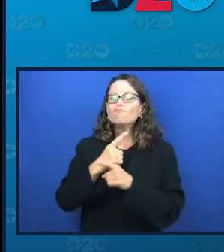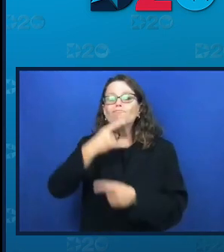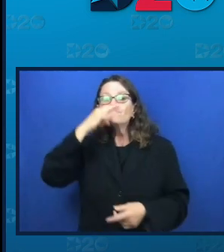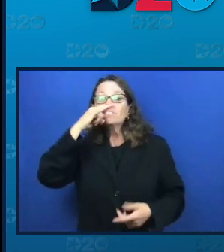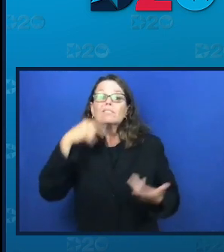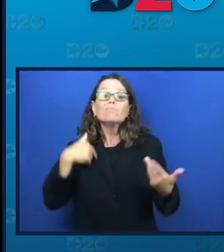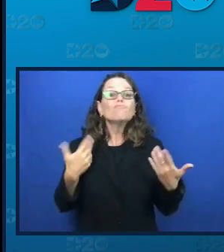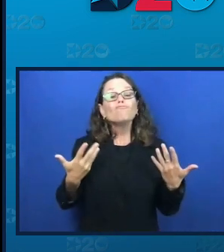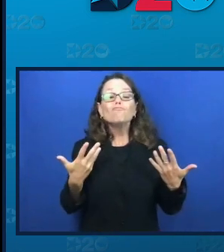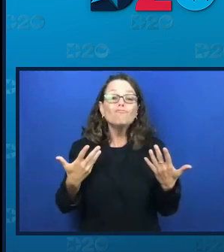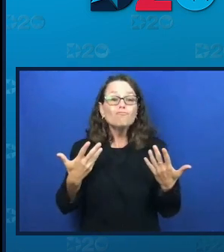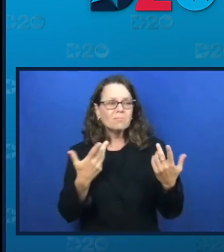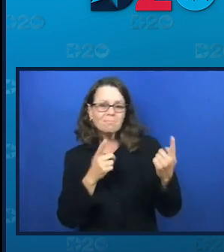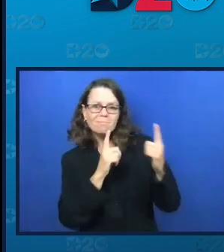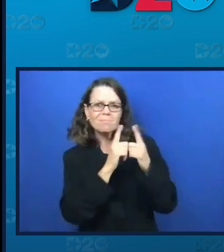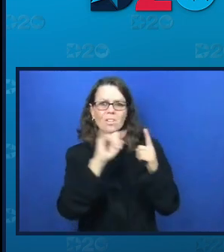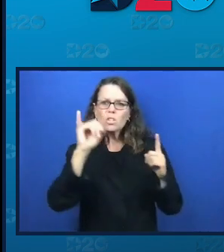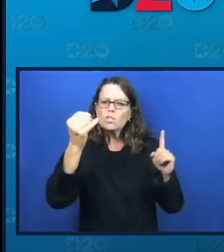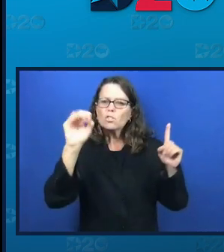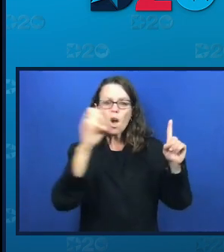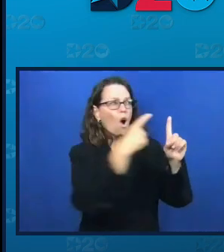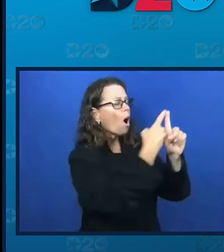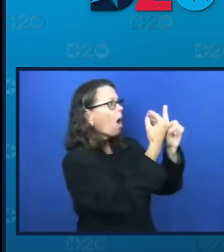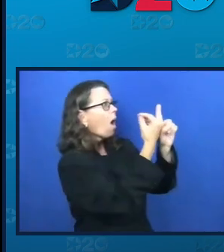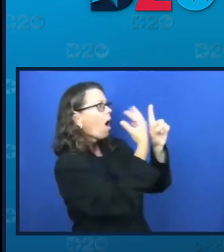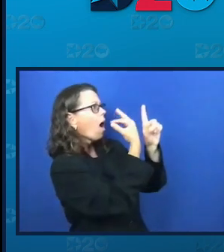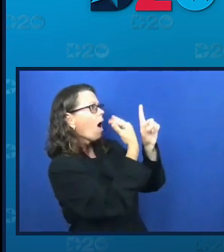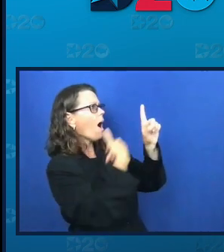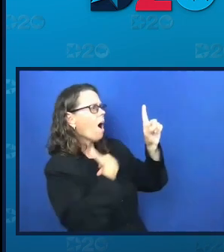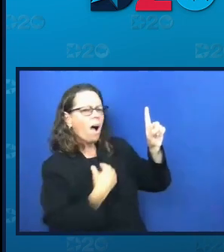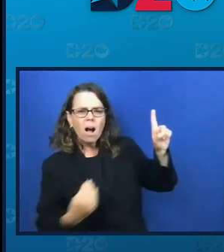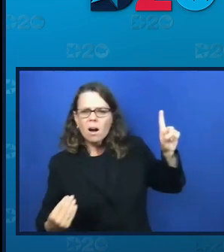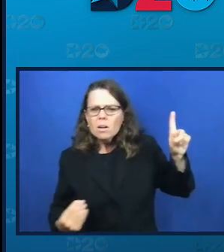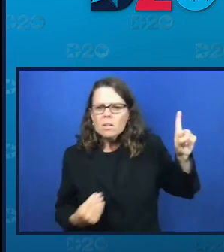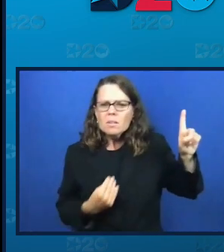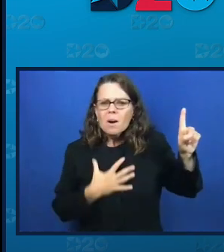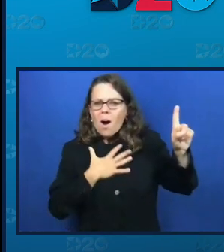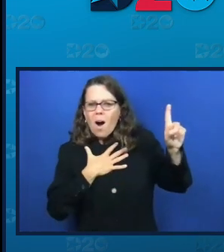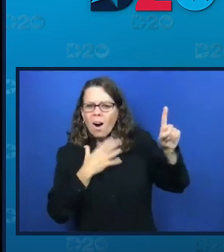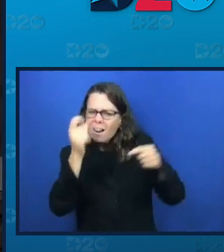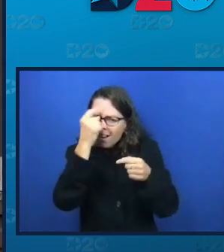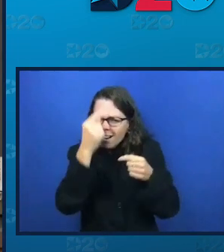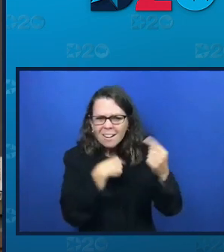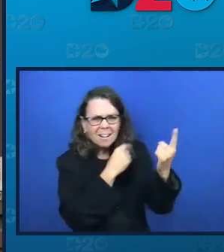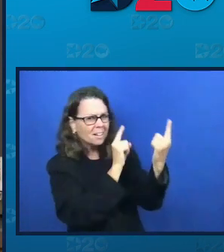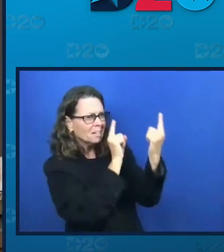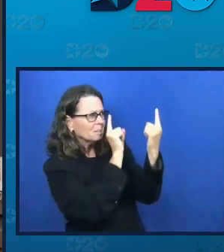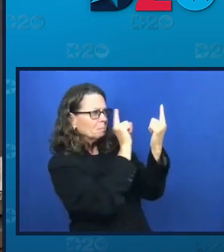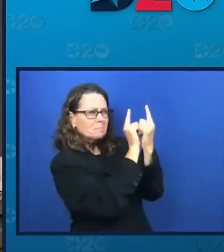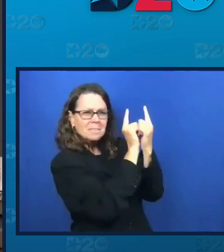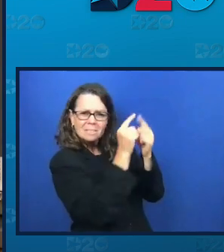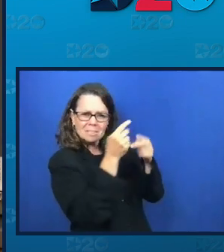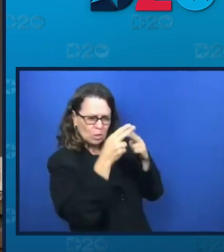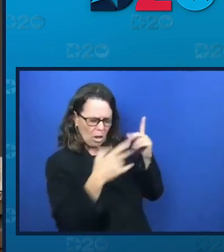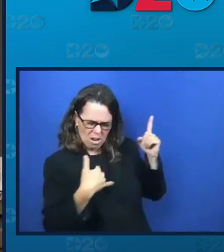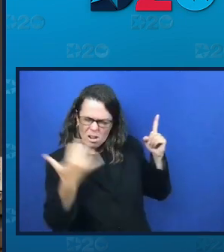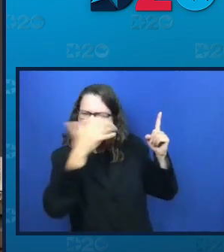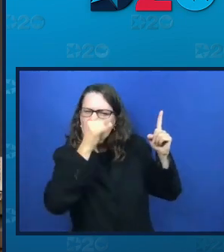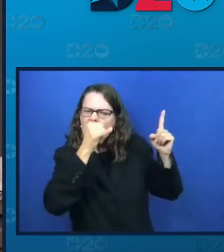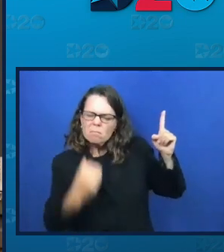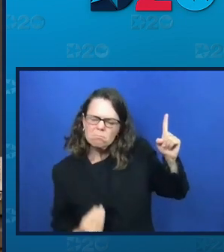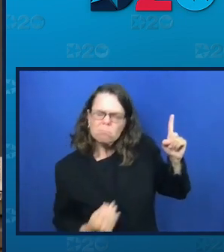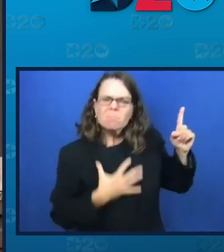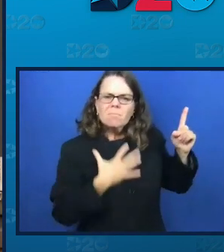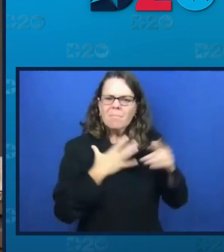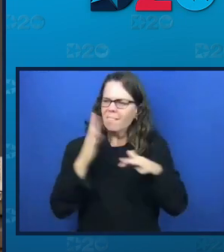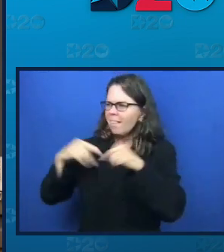life. Joe Biden cared. Imagine what he could do for all of us. Kids like me are counting on you